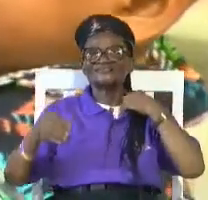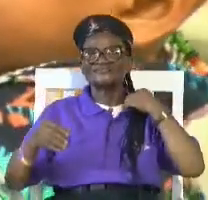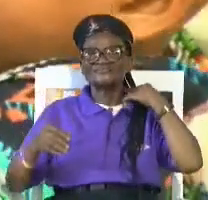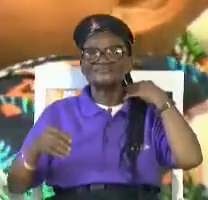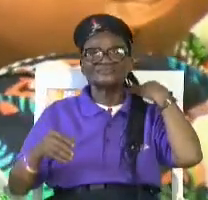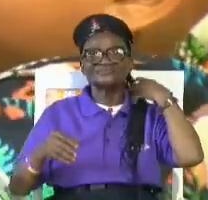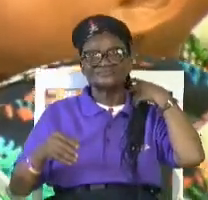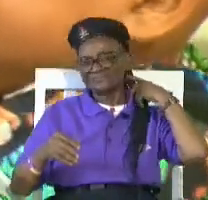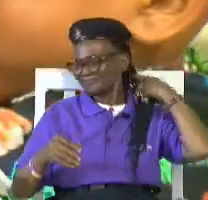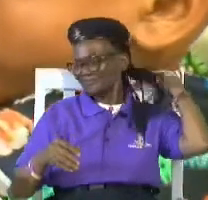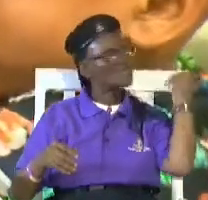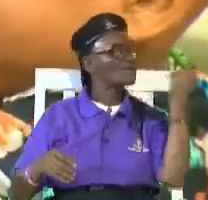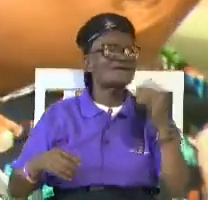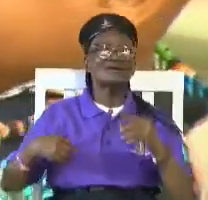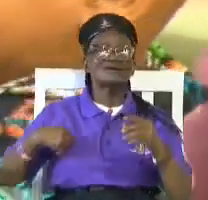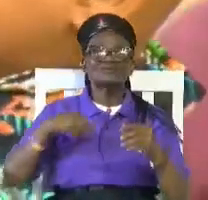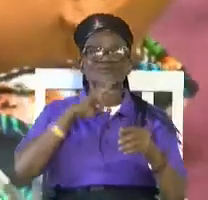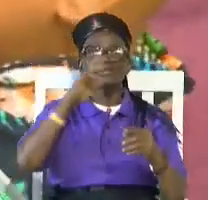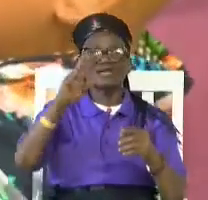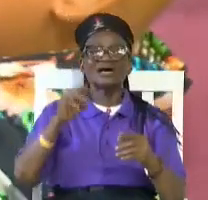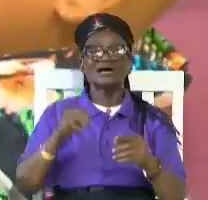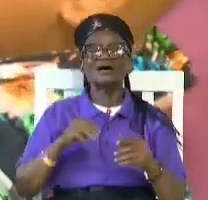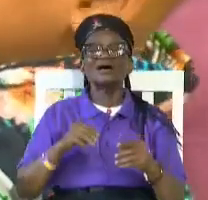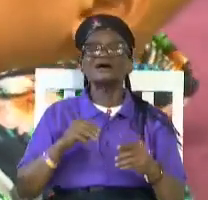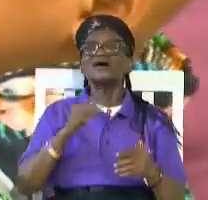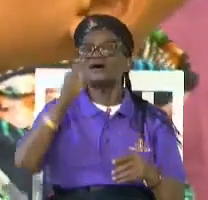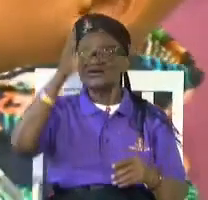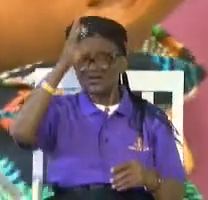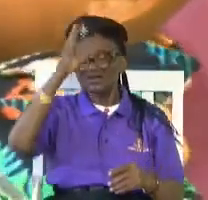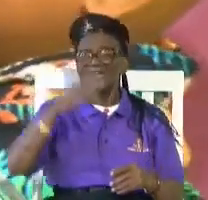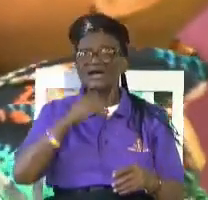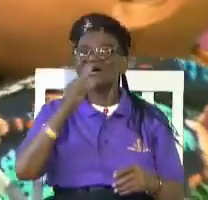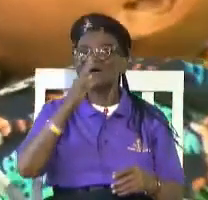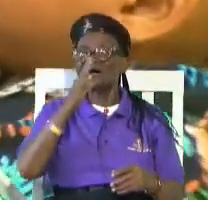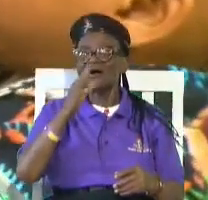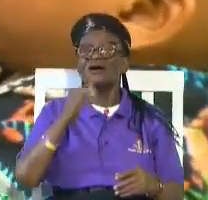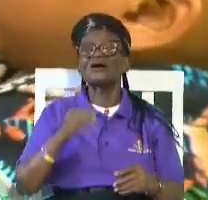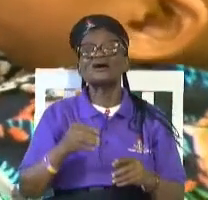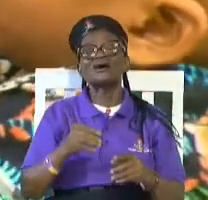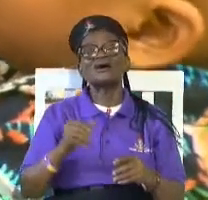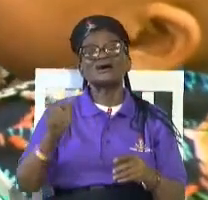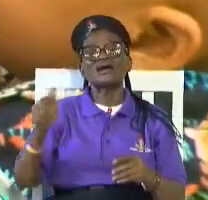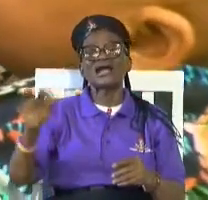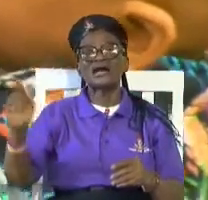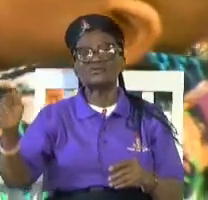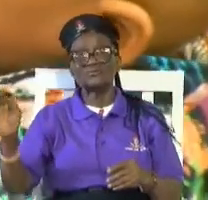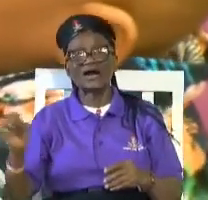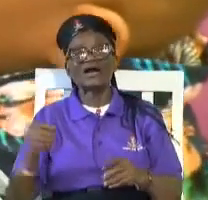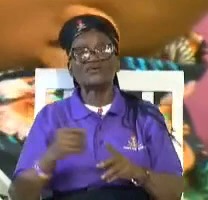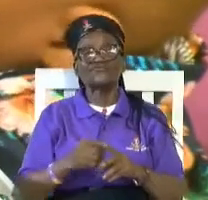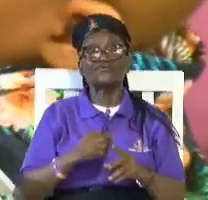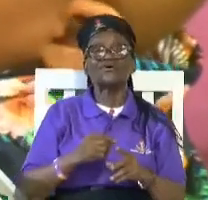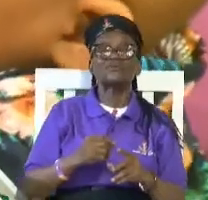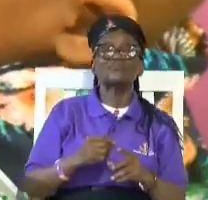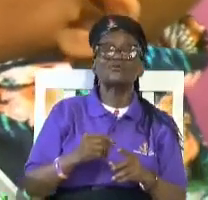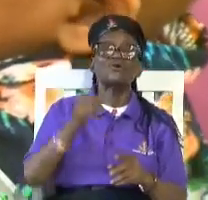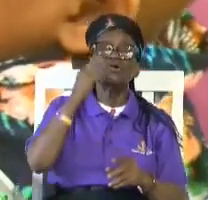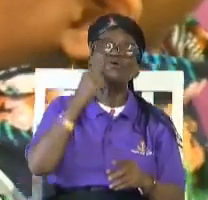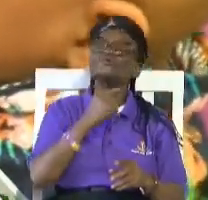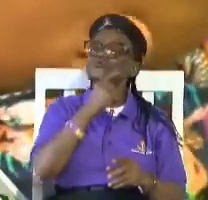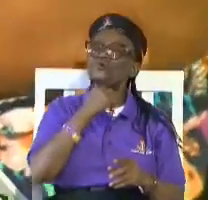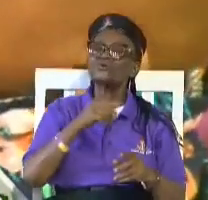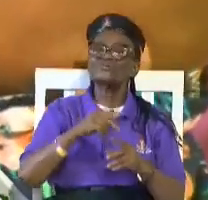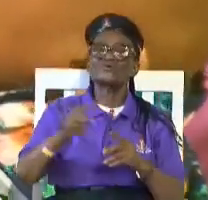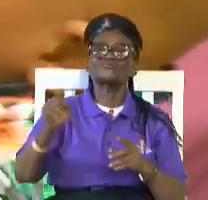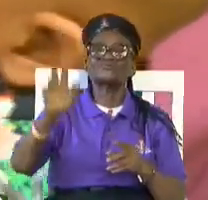hallelujah. We are Mr. and Mrs. Garuba from New Life Zone, Province, Ondo Province 3,